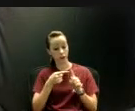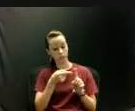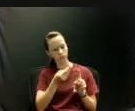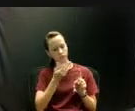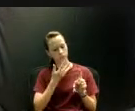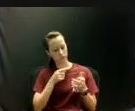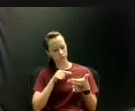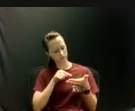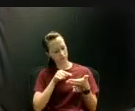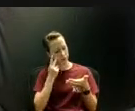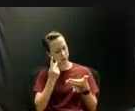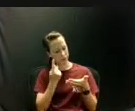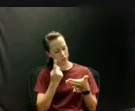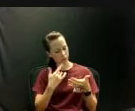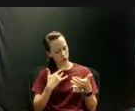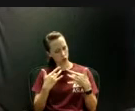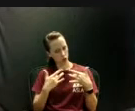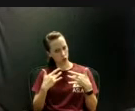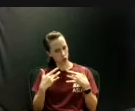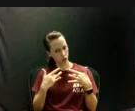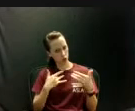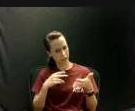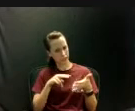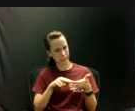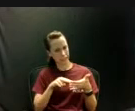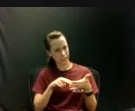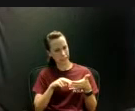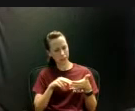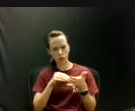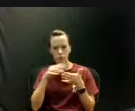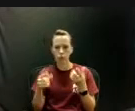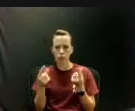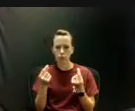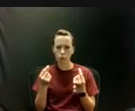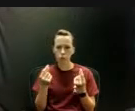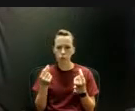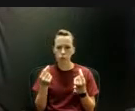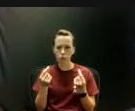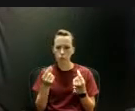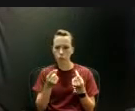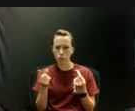concerning to you, what do you think a student should do in that situation?